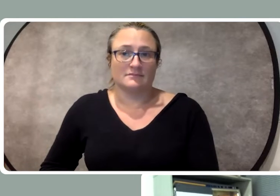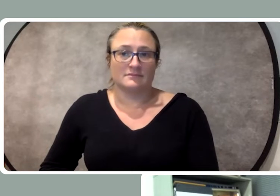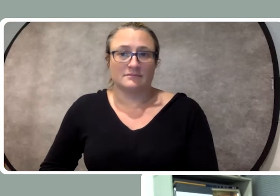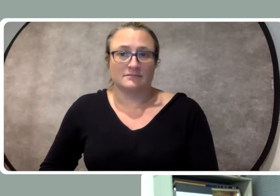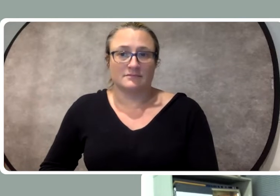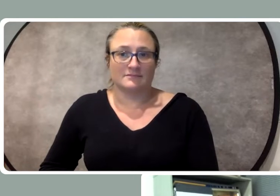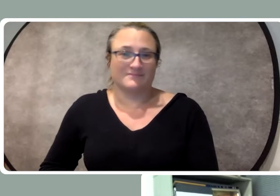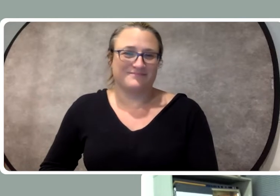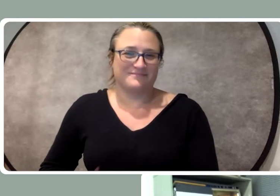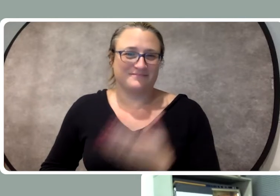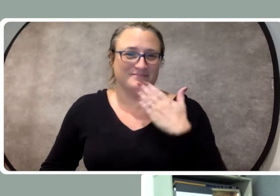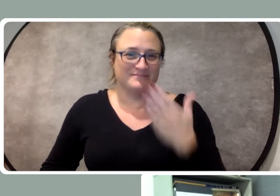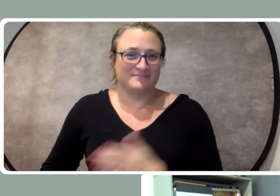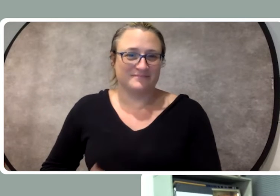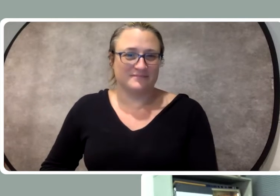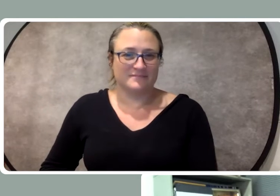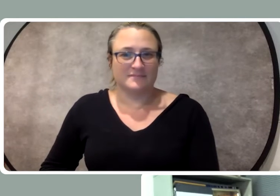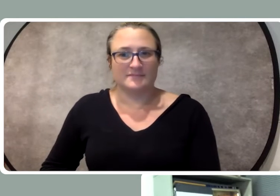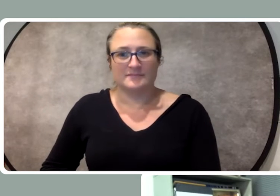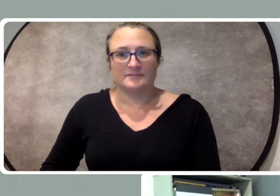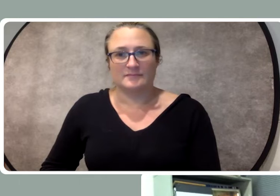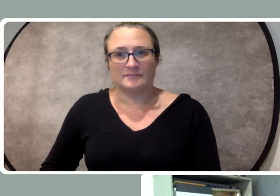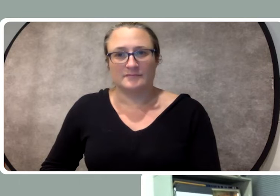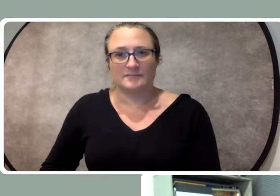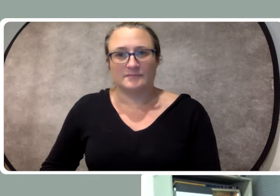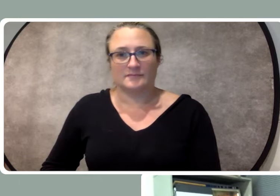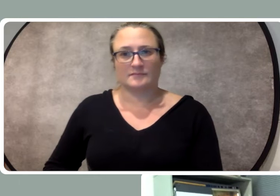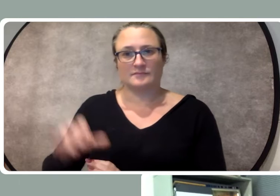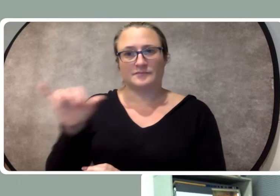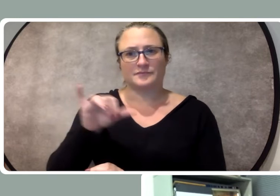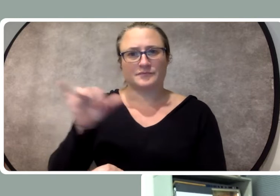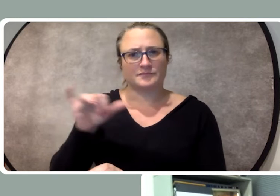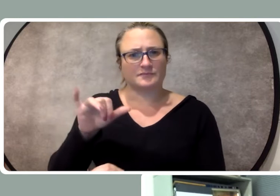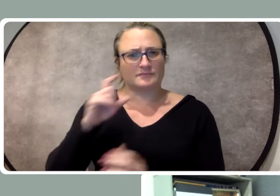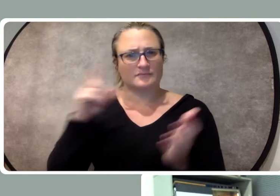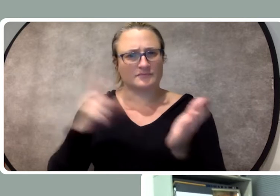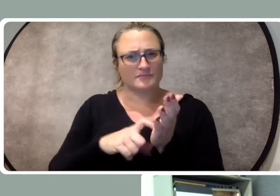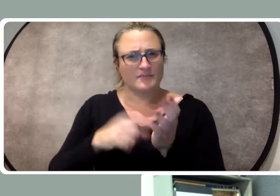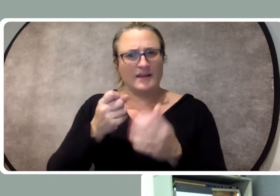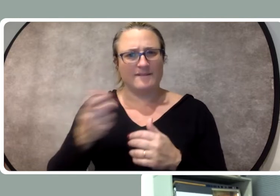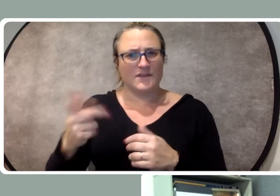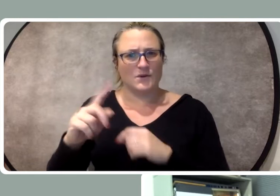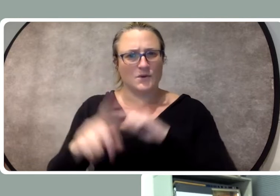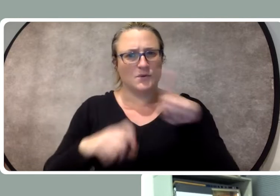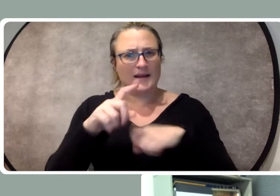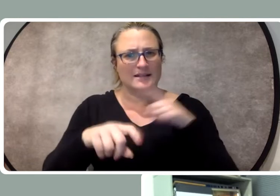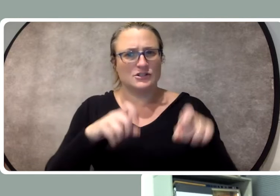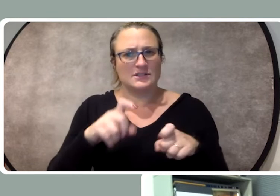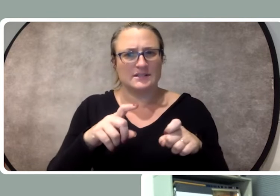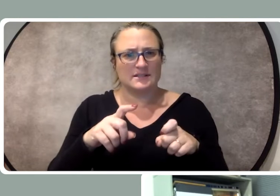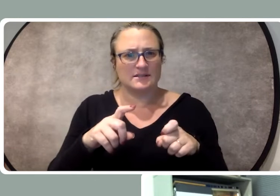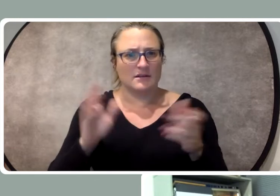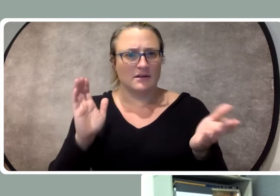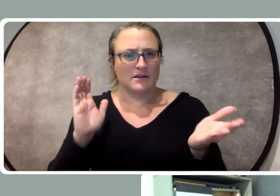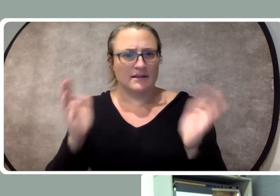Great, thank you. I'm seeing a couple of questions from people who finished